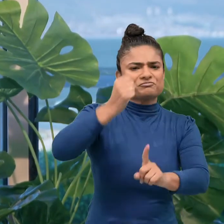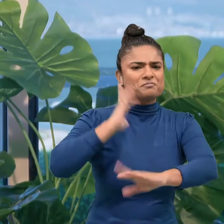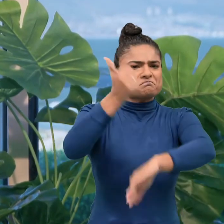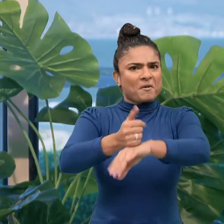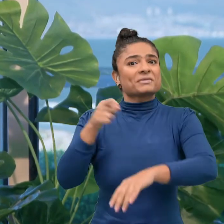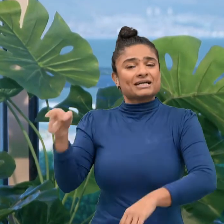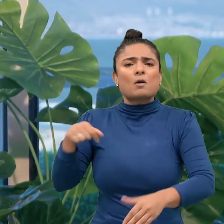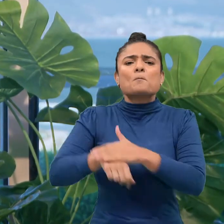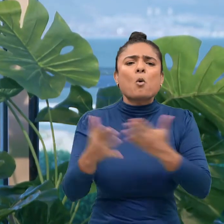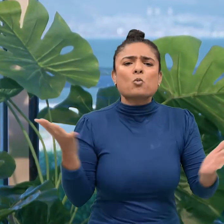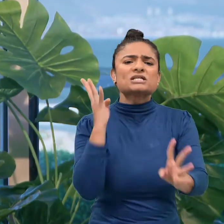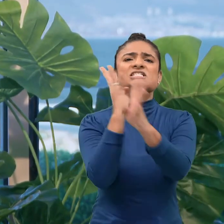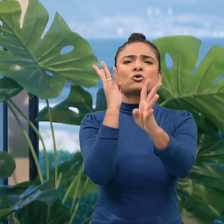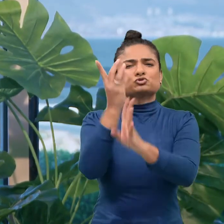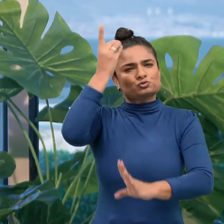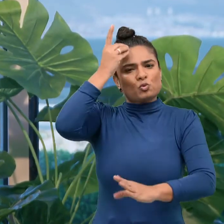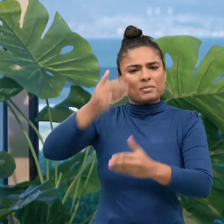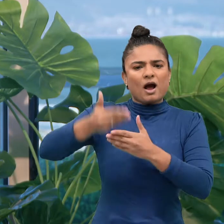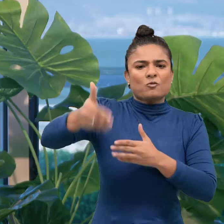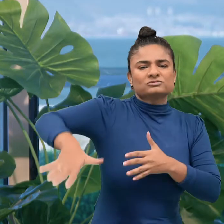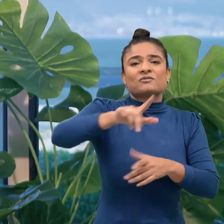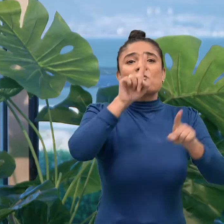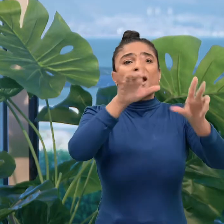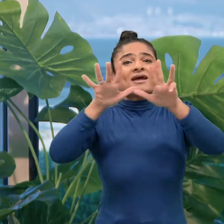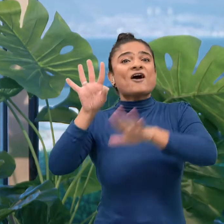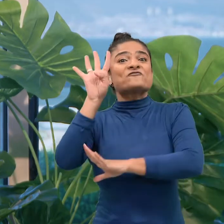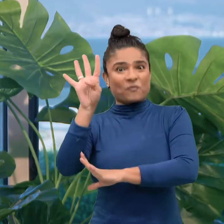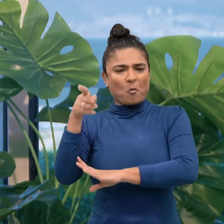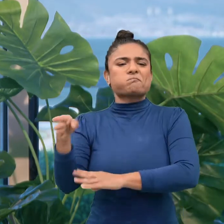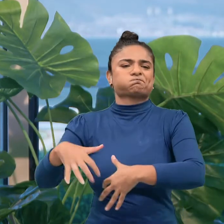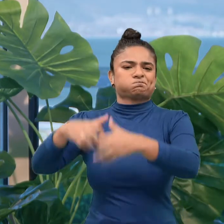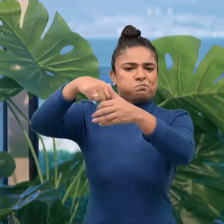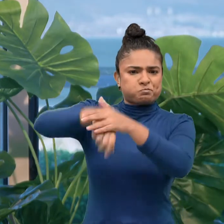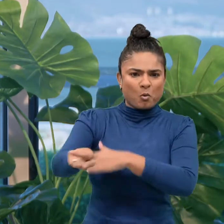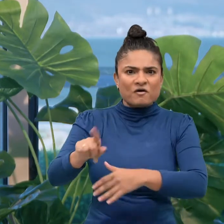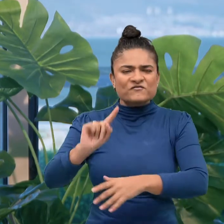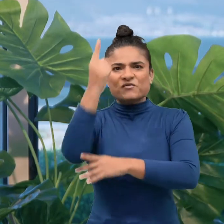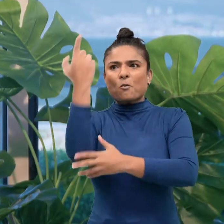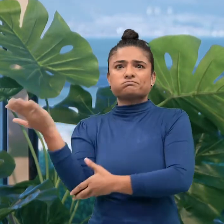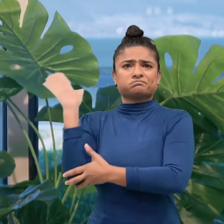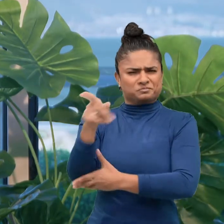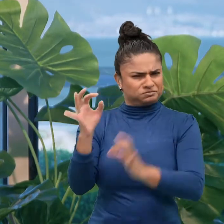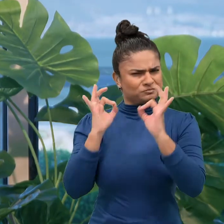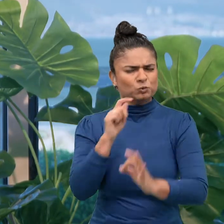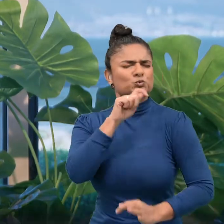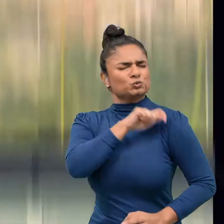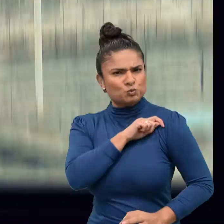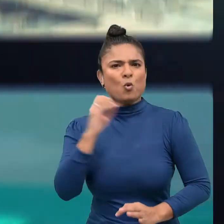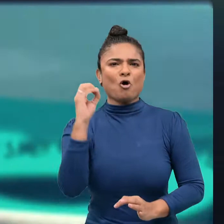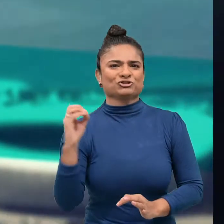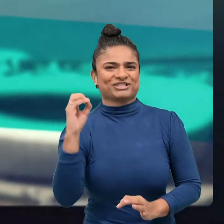Program founder, born in the township just outside Durban in 1994, making him the first edition Born Free.